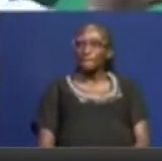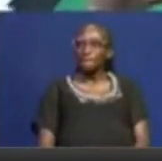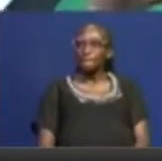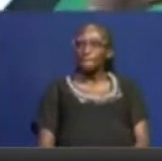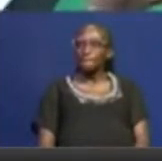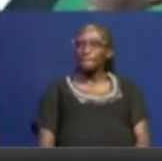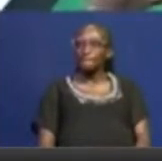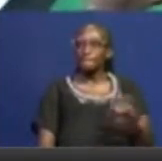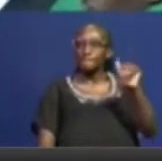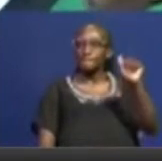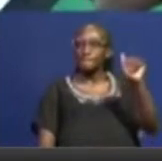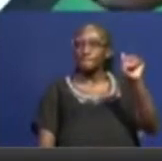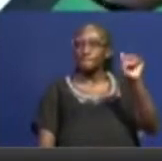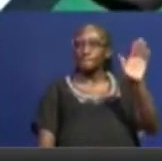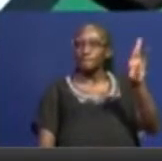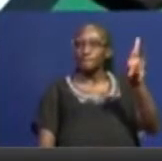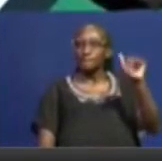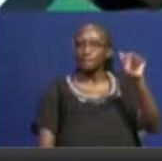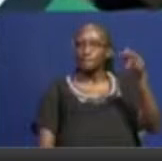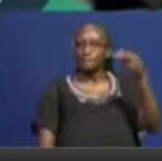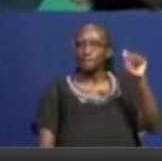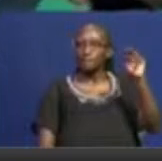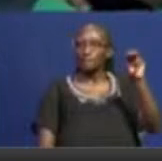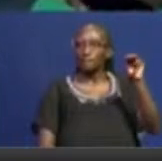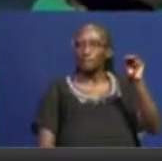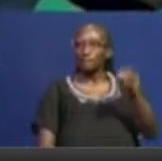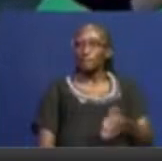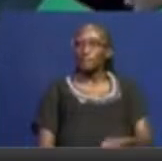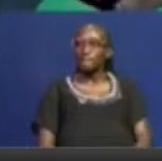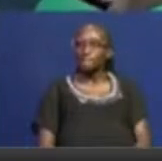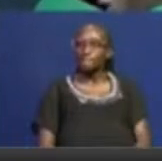Mosop Abraham Kipsang Kirwa.